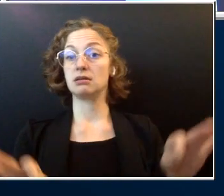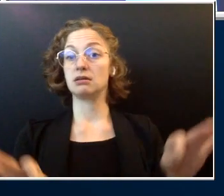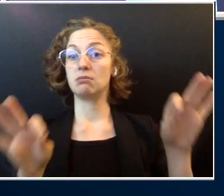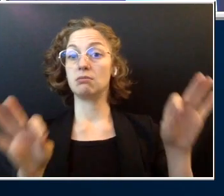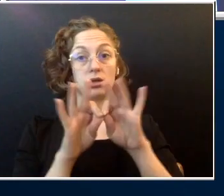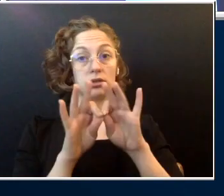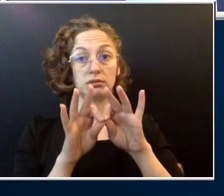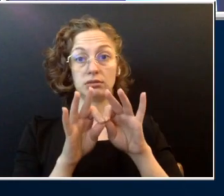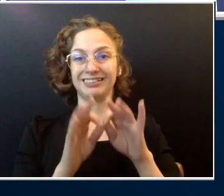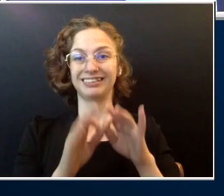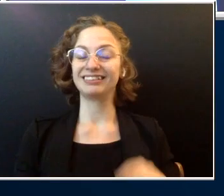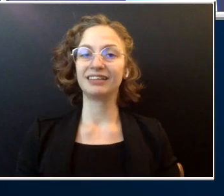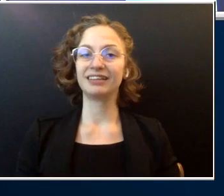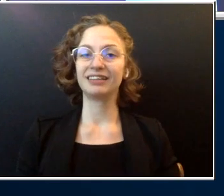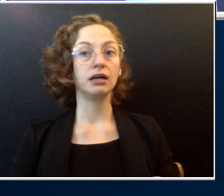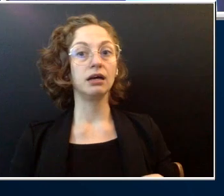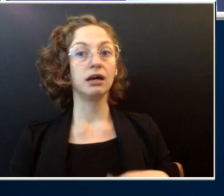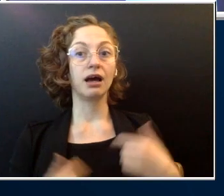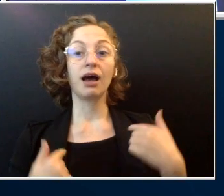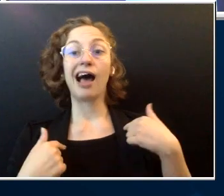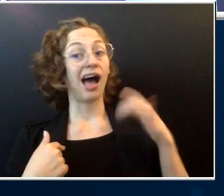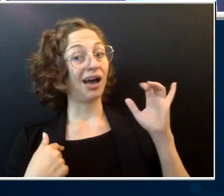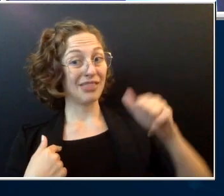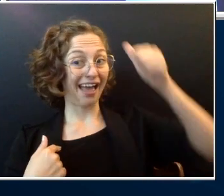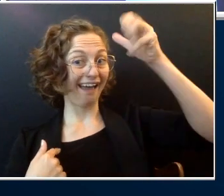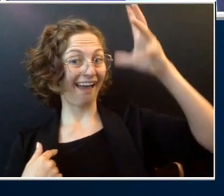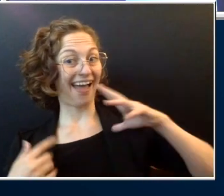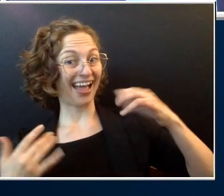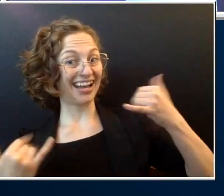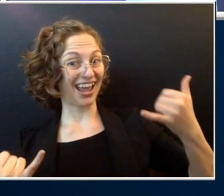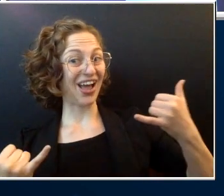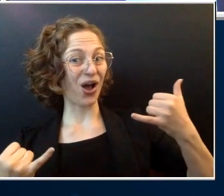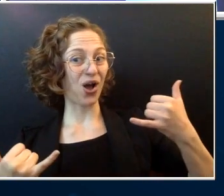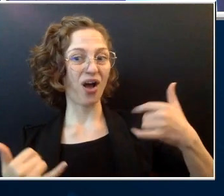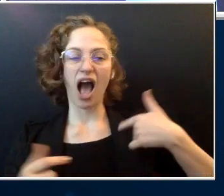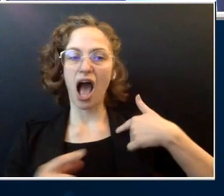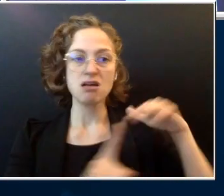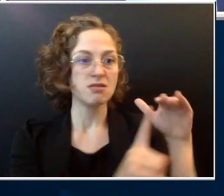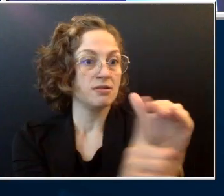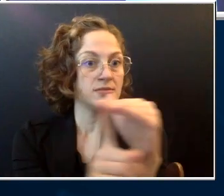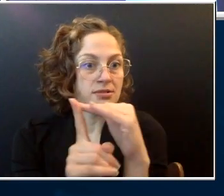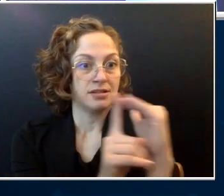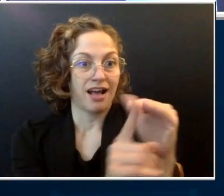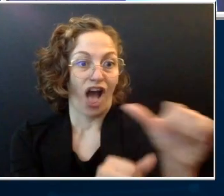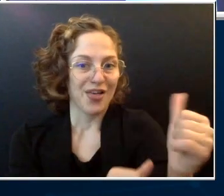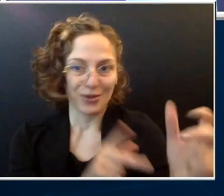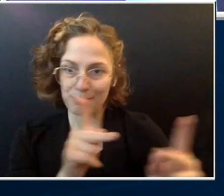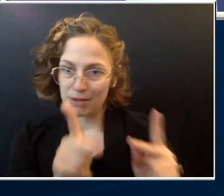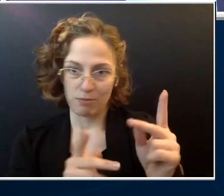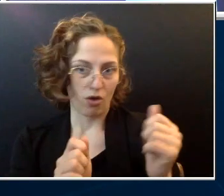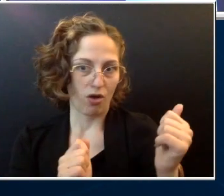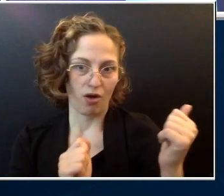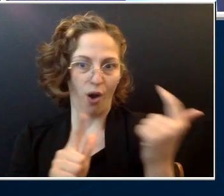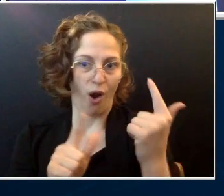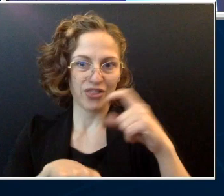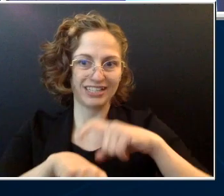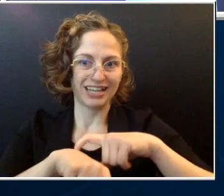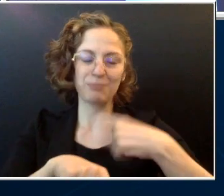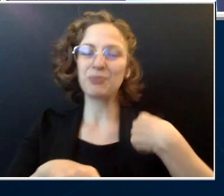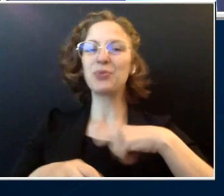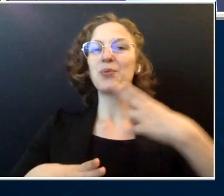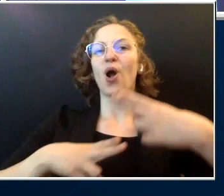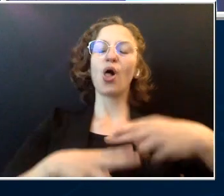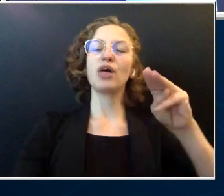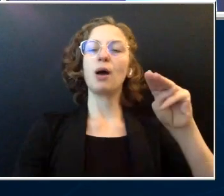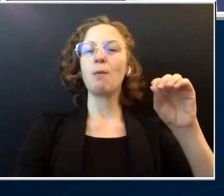that? I'm definitely that guy now. I will be like, hey, you want to get that mole checked out? We call that mole patrol. So you're like constantly looking at people